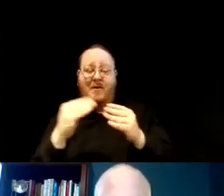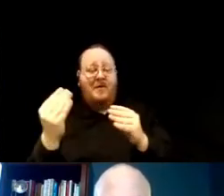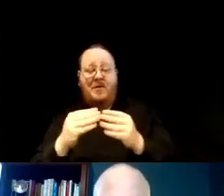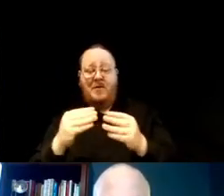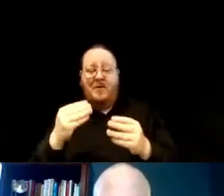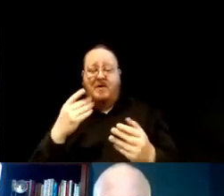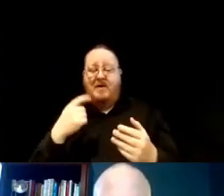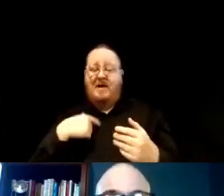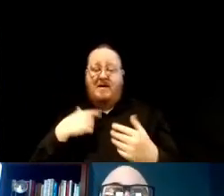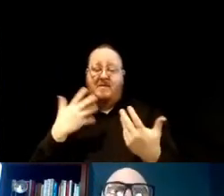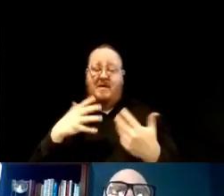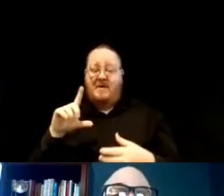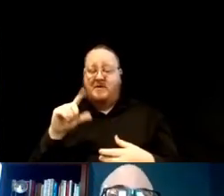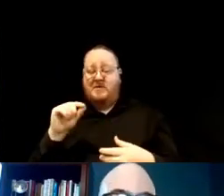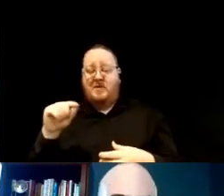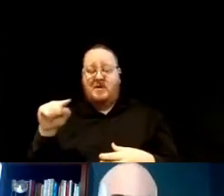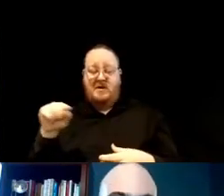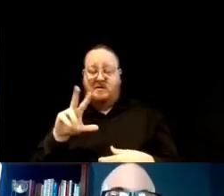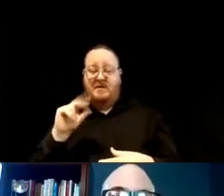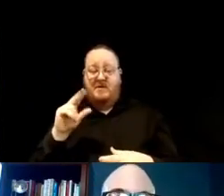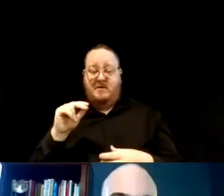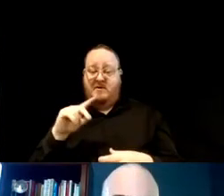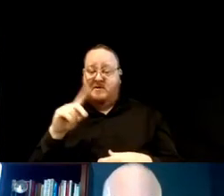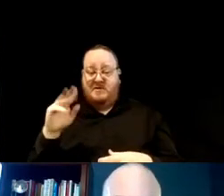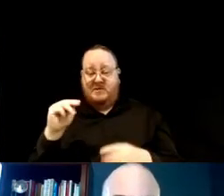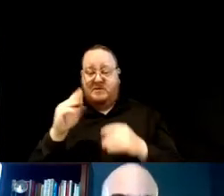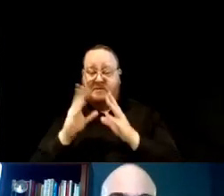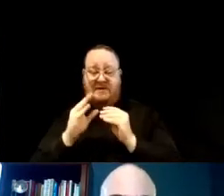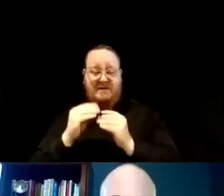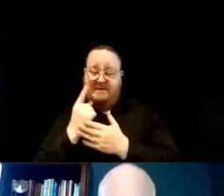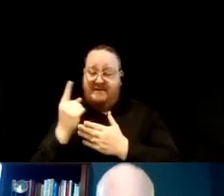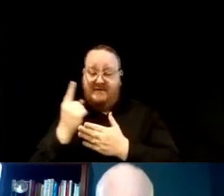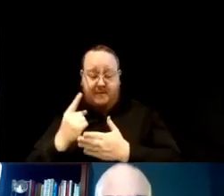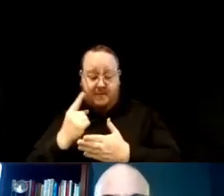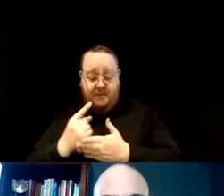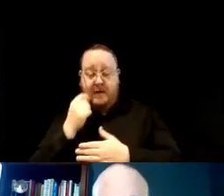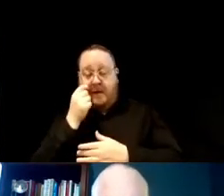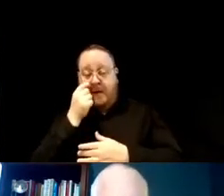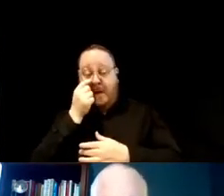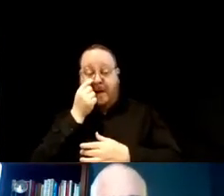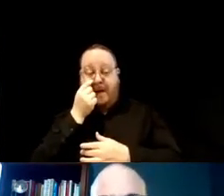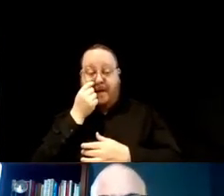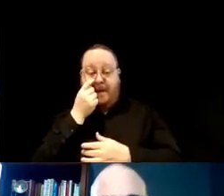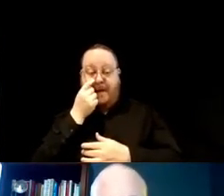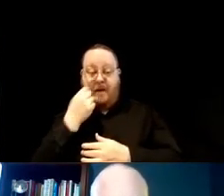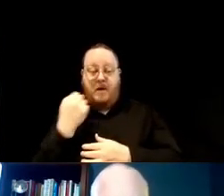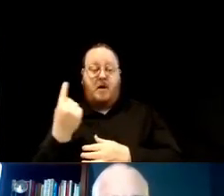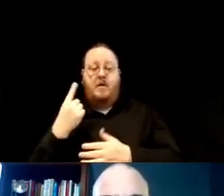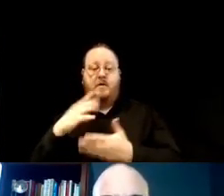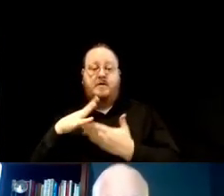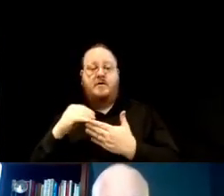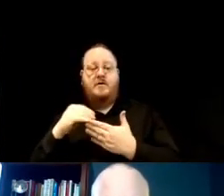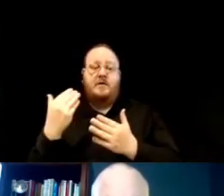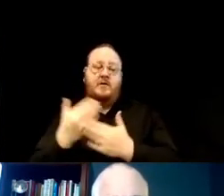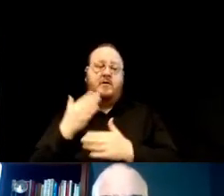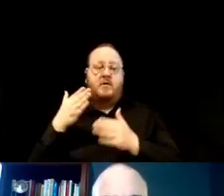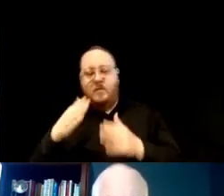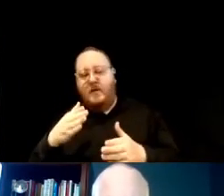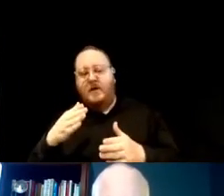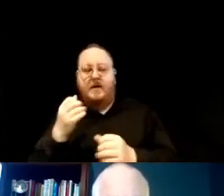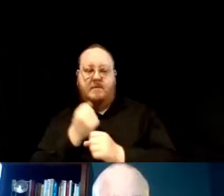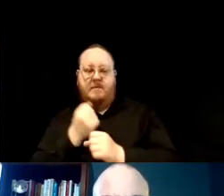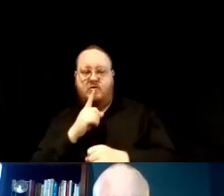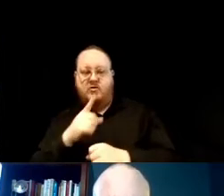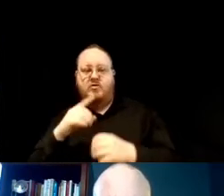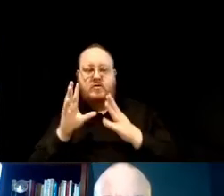Zoom sessions a week at this point, and I'm always finding another little way to make the meeting,